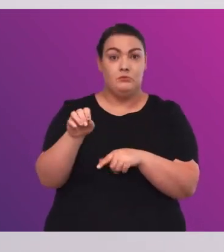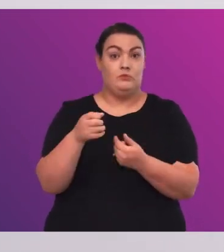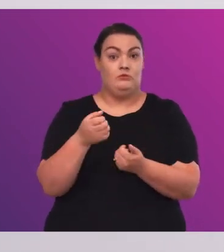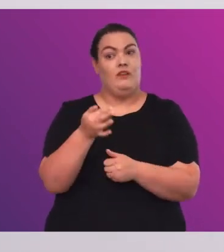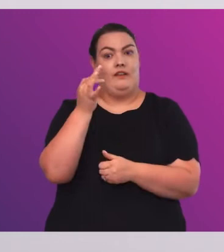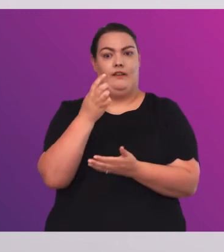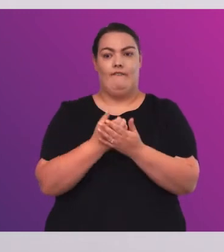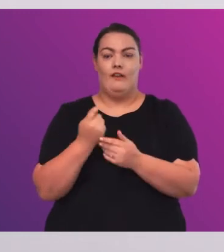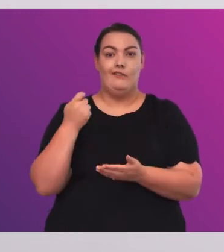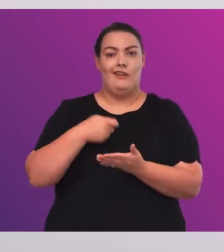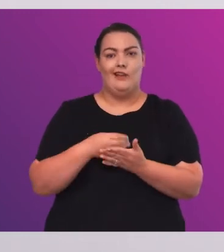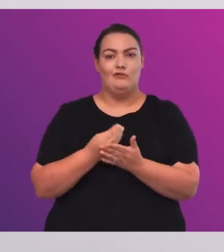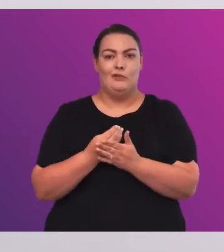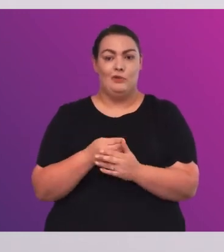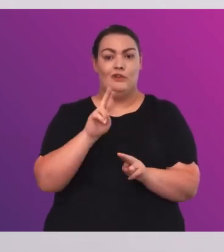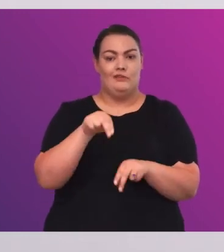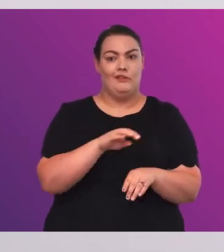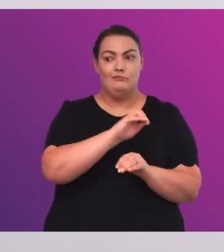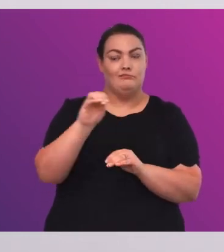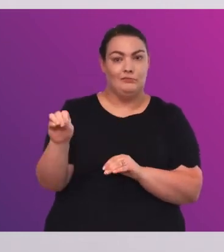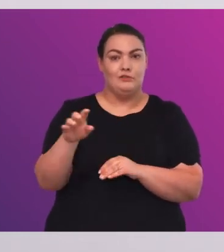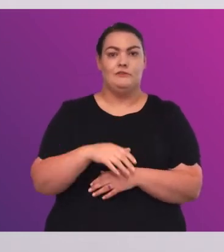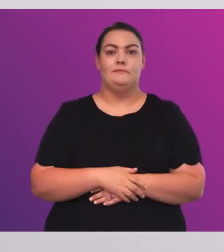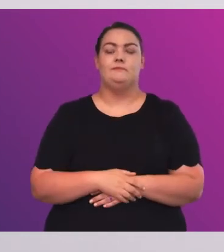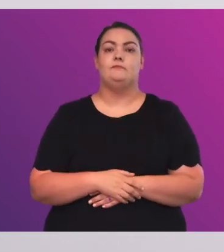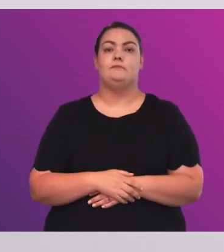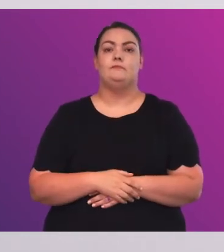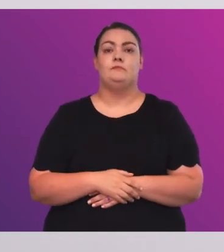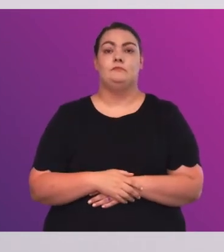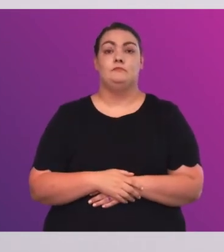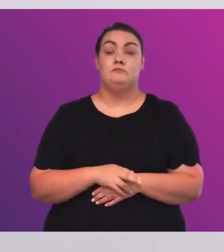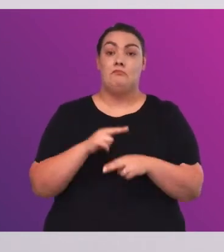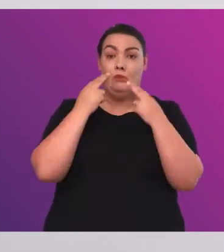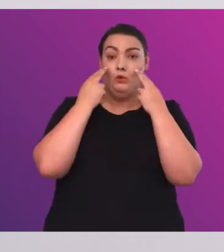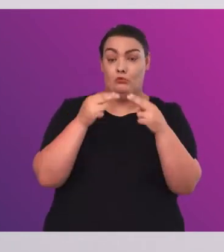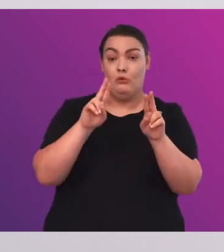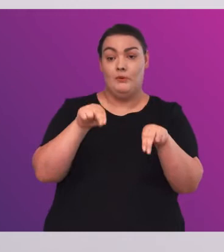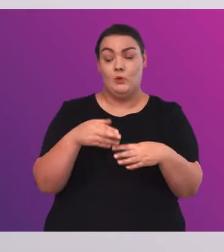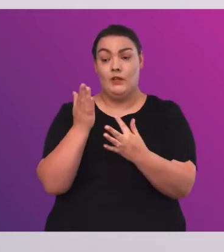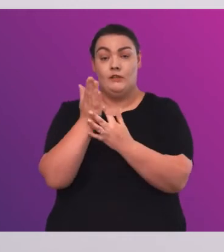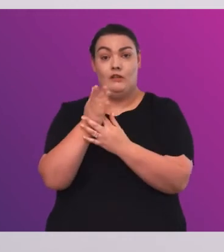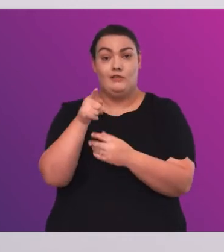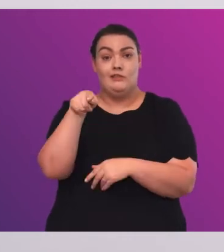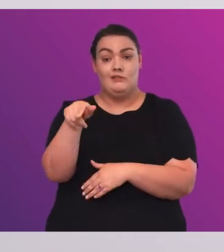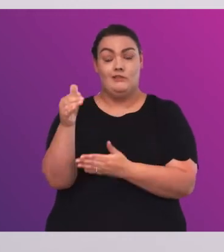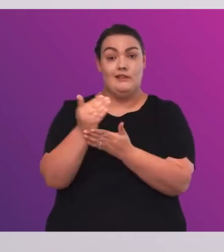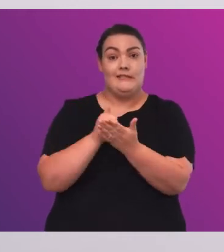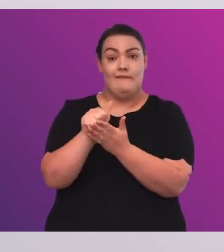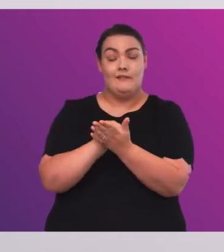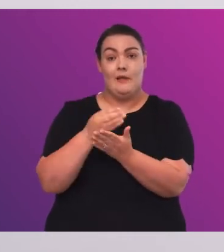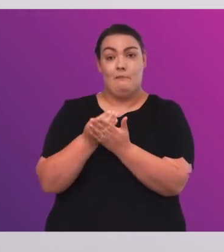you have it on a day-to-day basis. You can usually access your money from a savings account by going into the